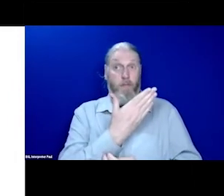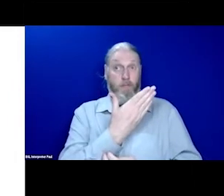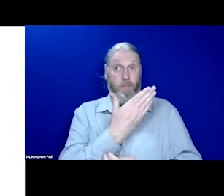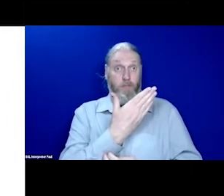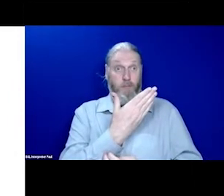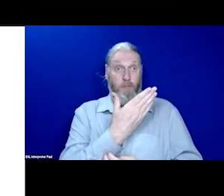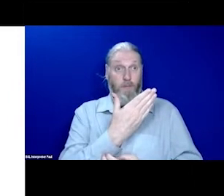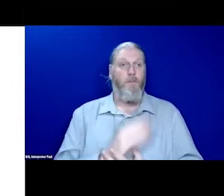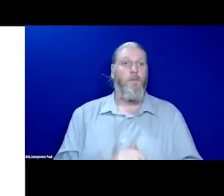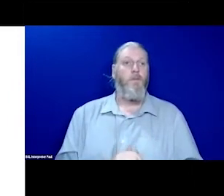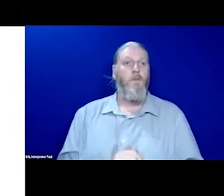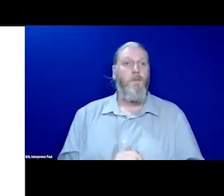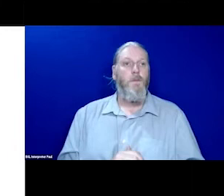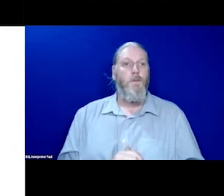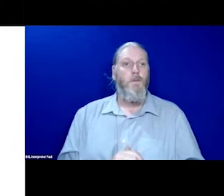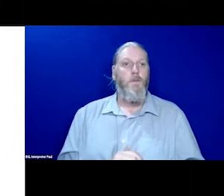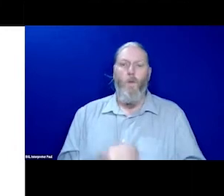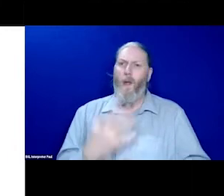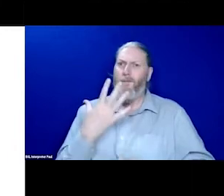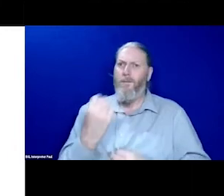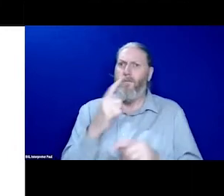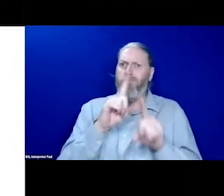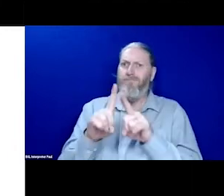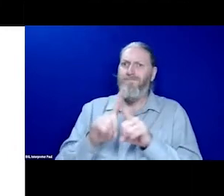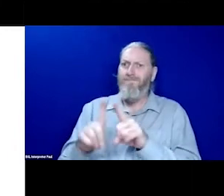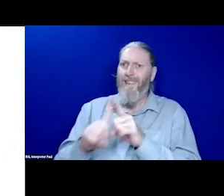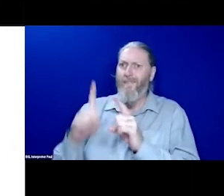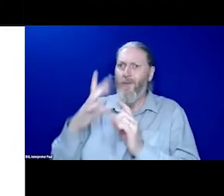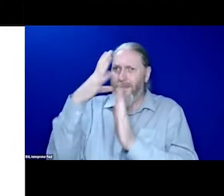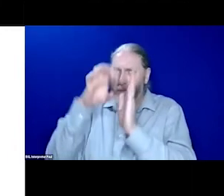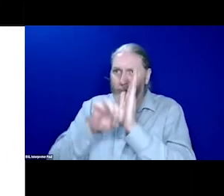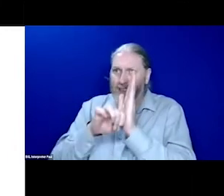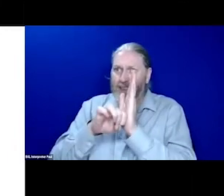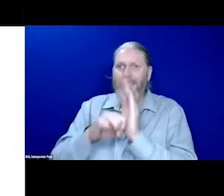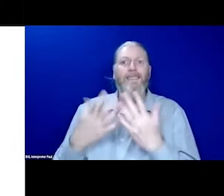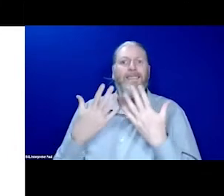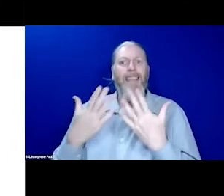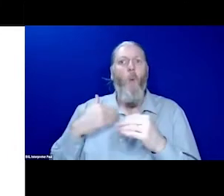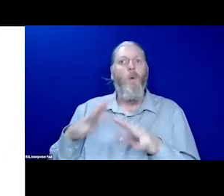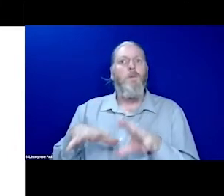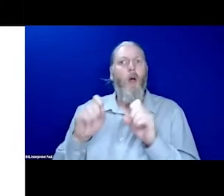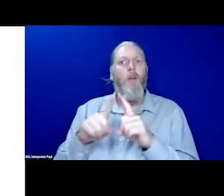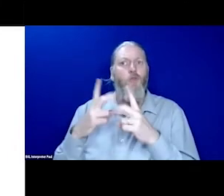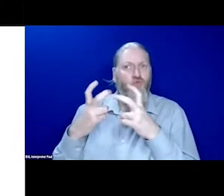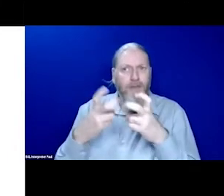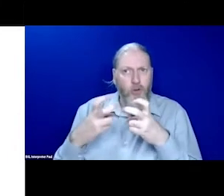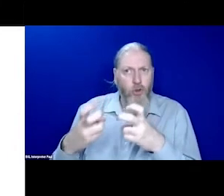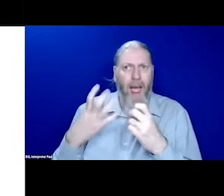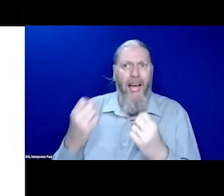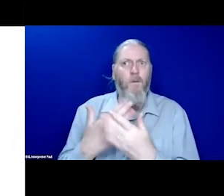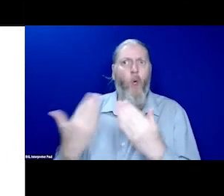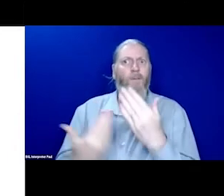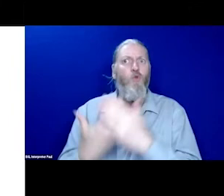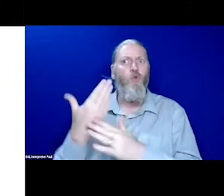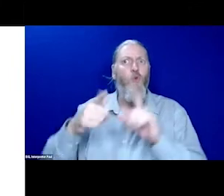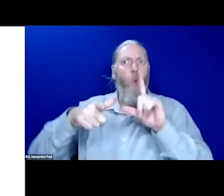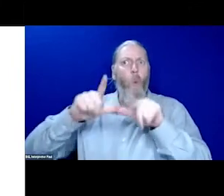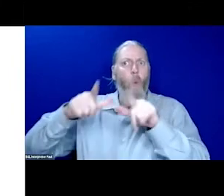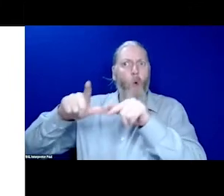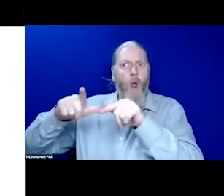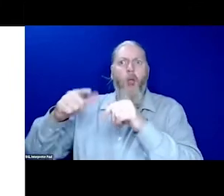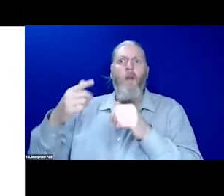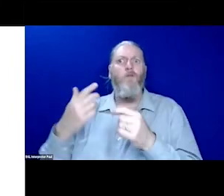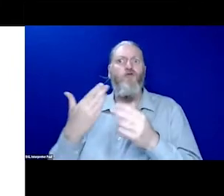These kind of experiences are starting to be researched and new terminologies evolving. So you might have heard things like climate anxiety